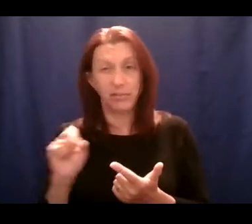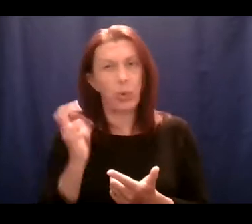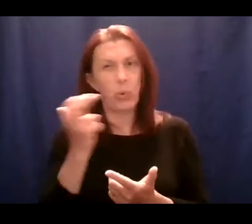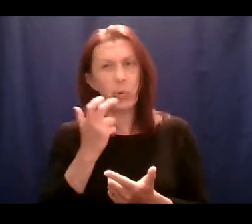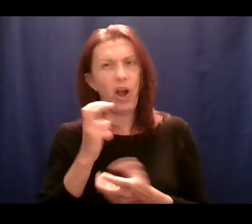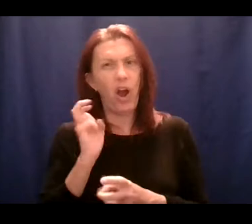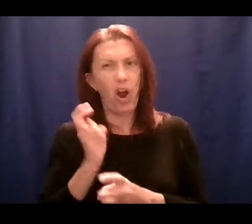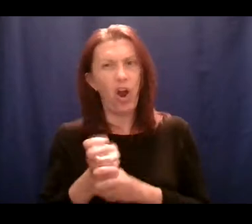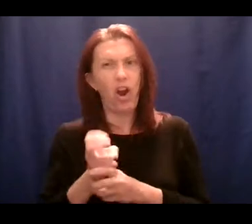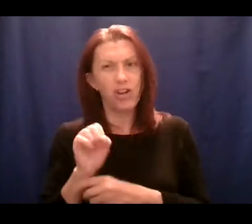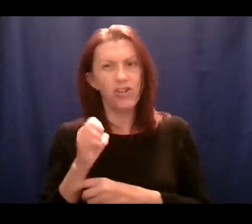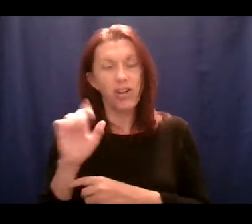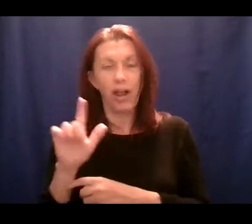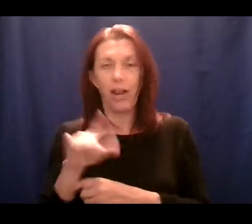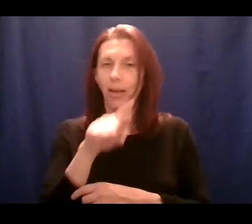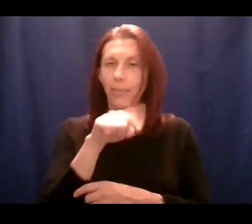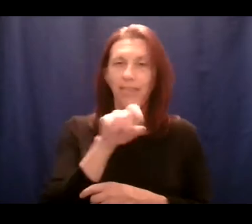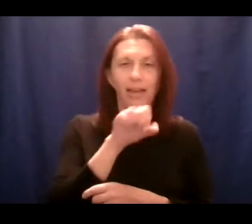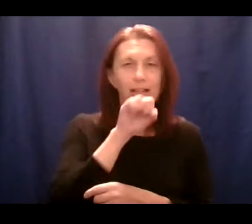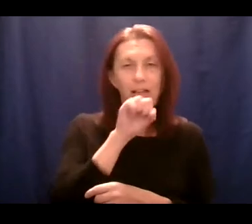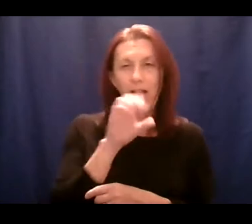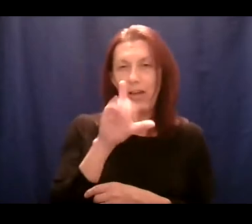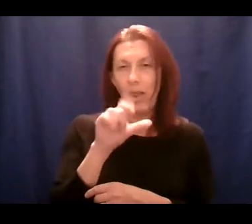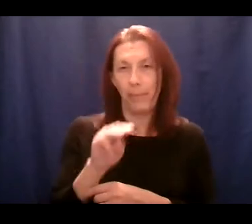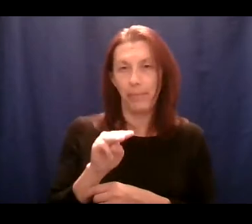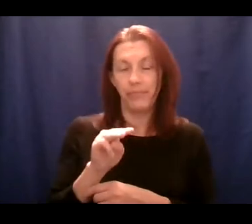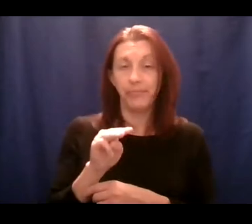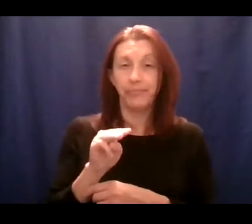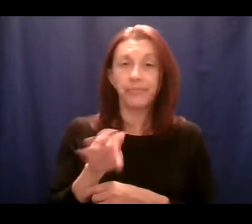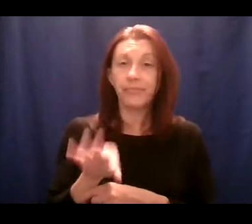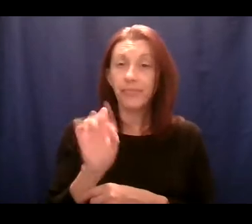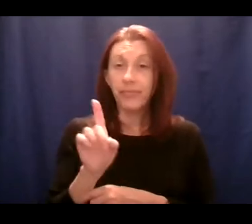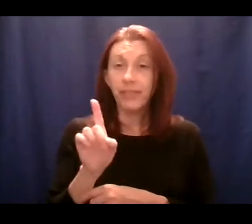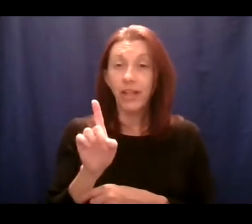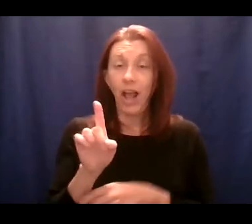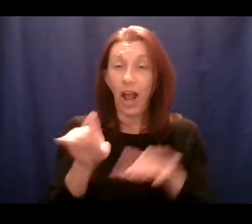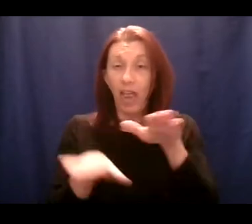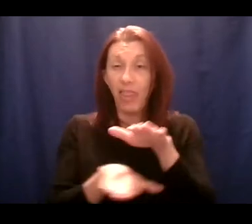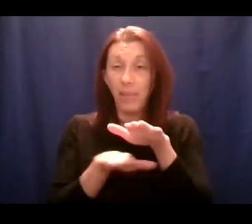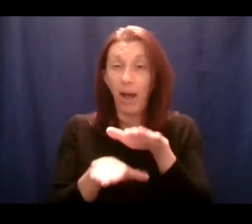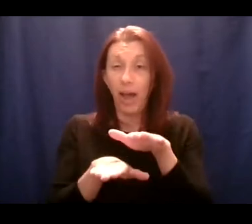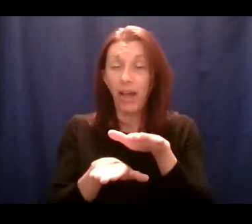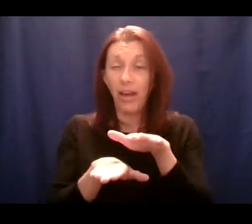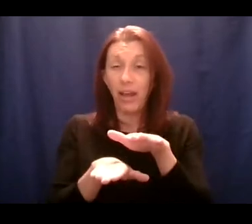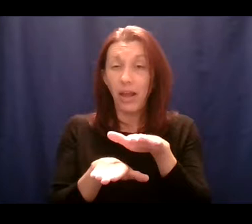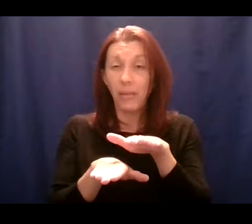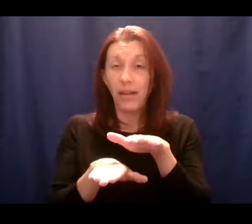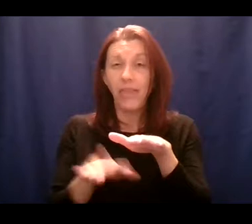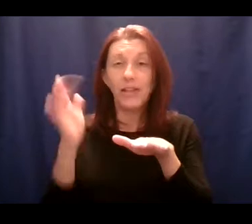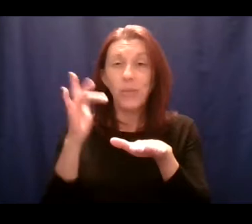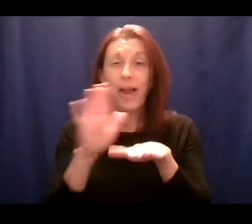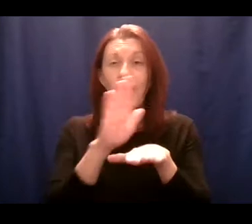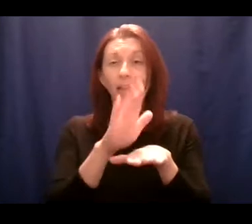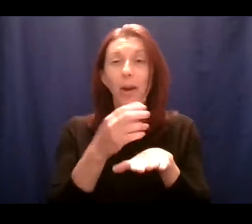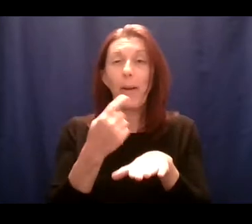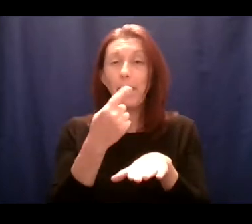love eating clams here at the aquarium. And they can find those at the bottom because their mouth is all the way at the bottom, which